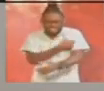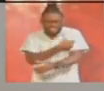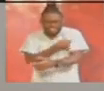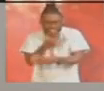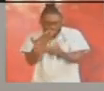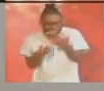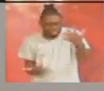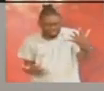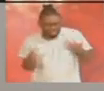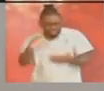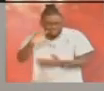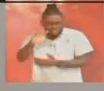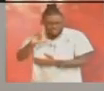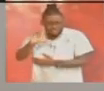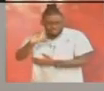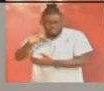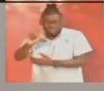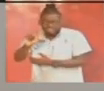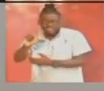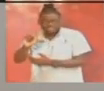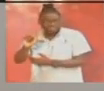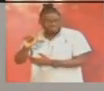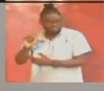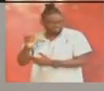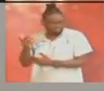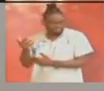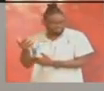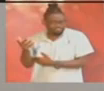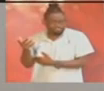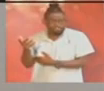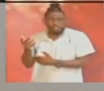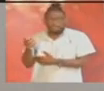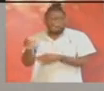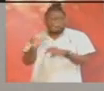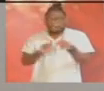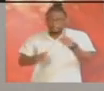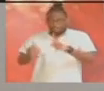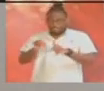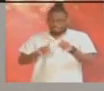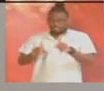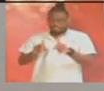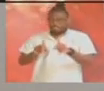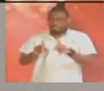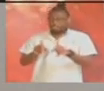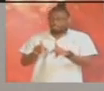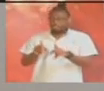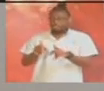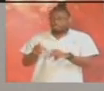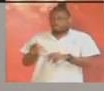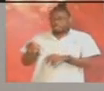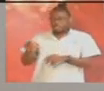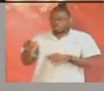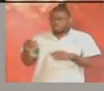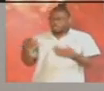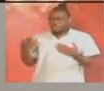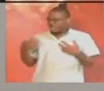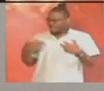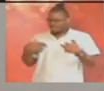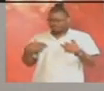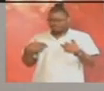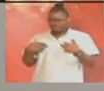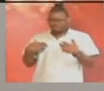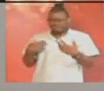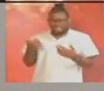a general point for edification, persons who would come for any general condition, there is normally a medical